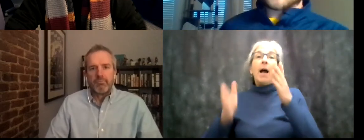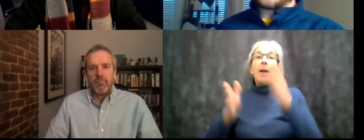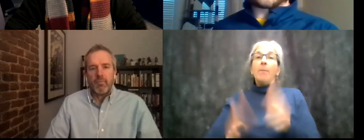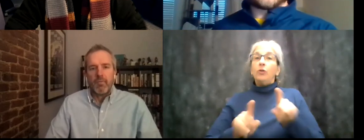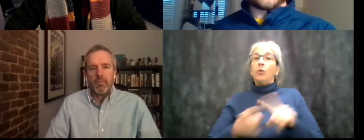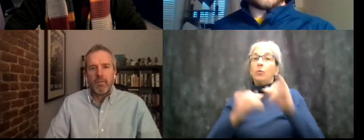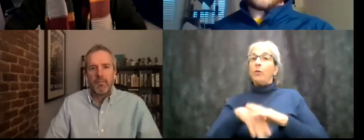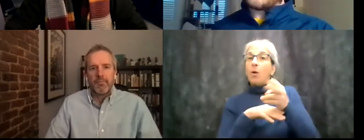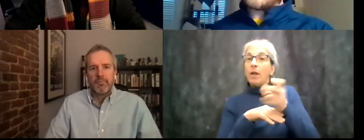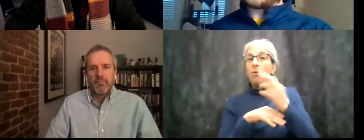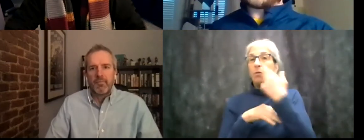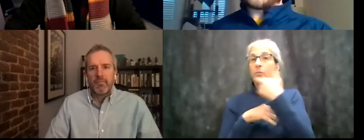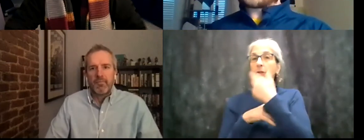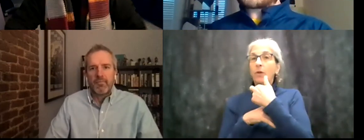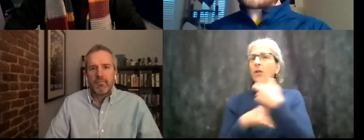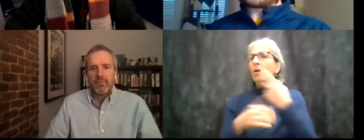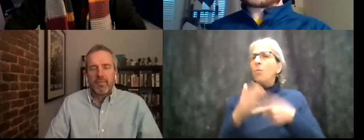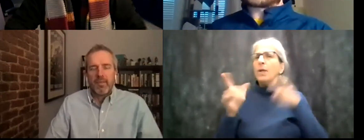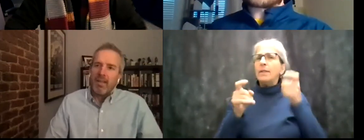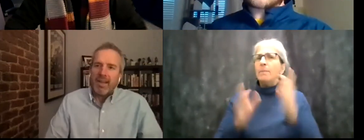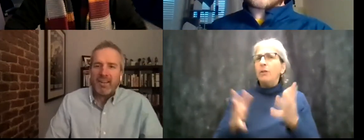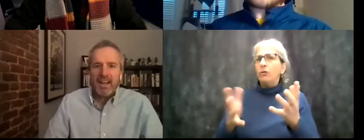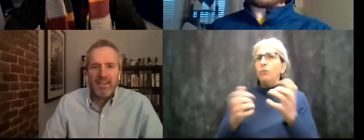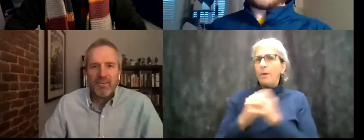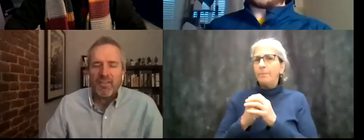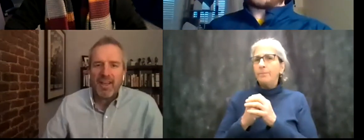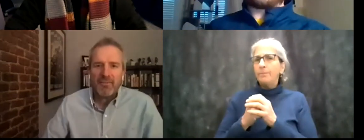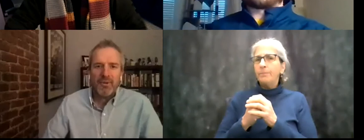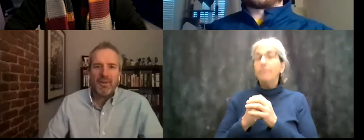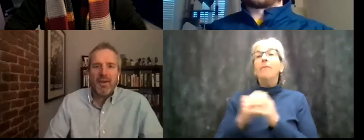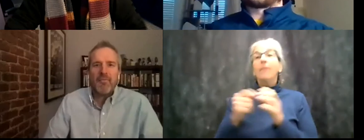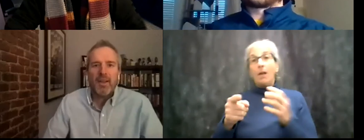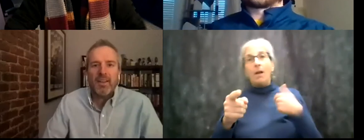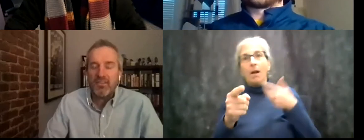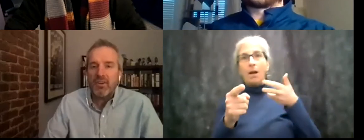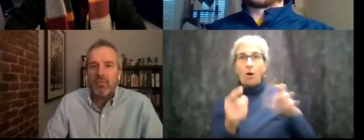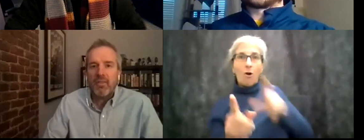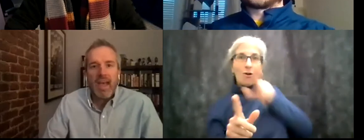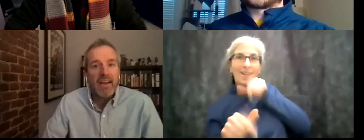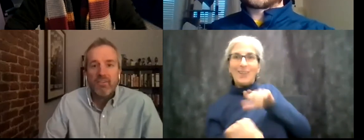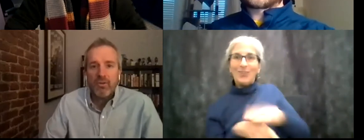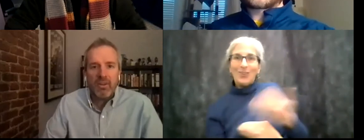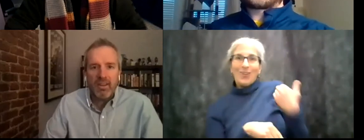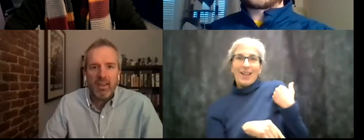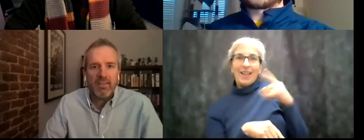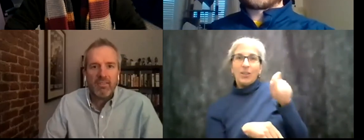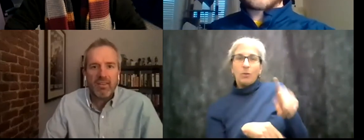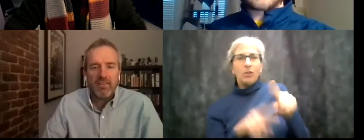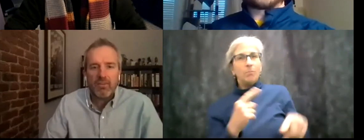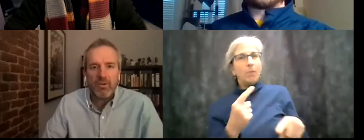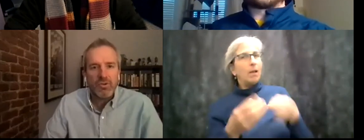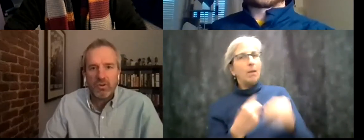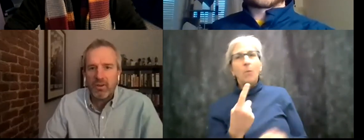looking for in that internship? I guess I kind of answered on the last one, but it's, you know, attitude